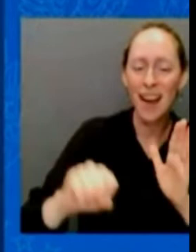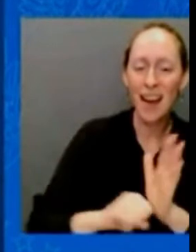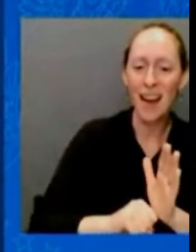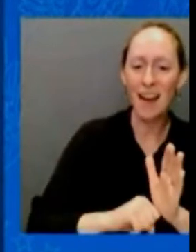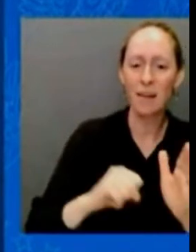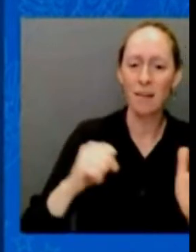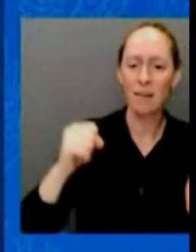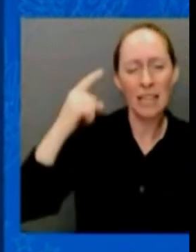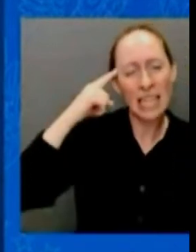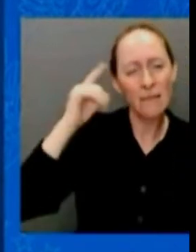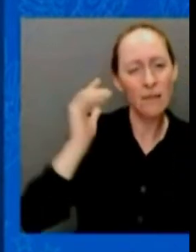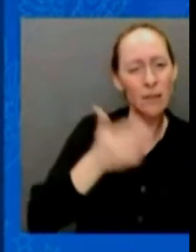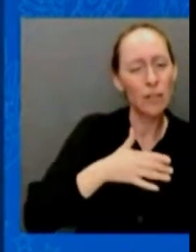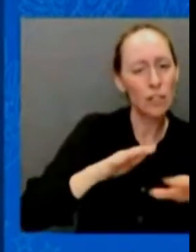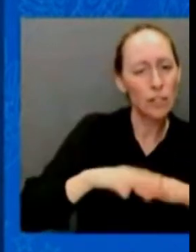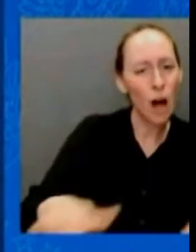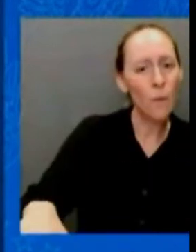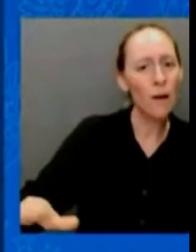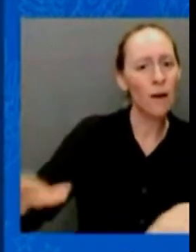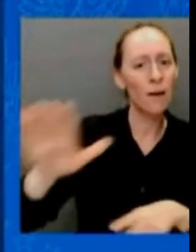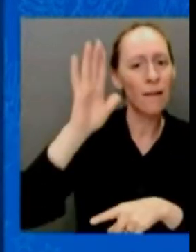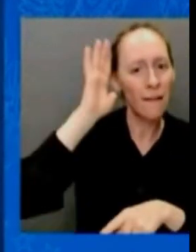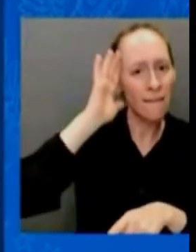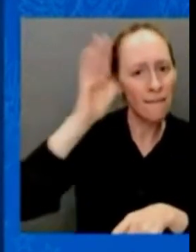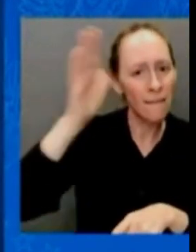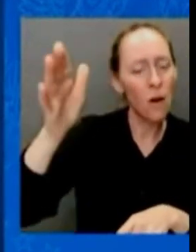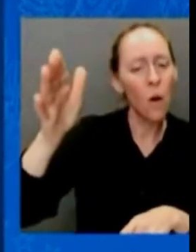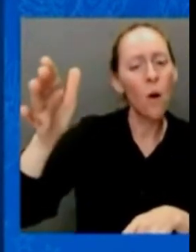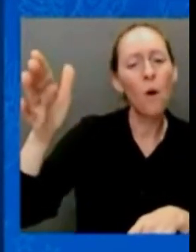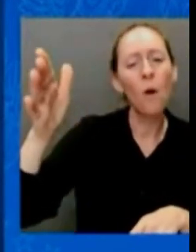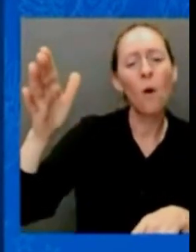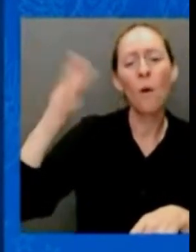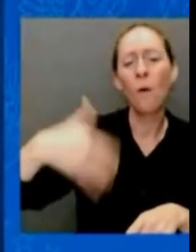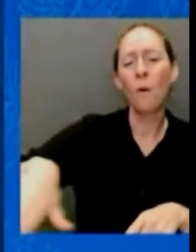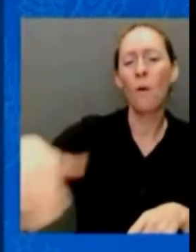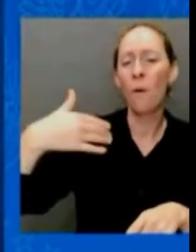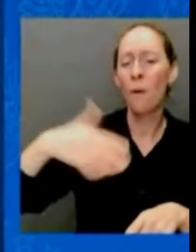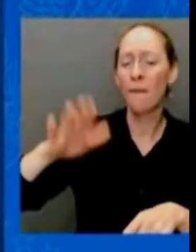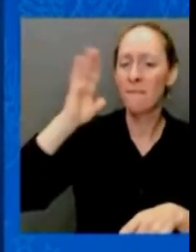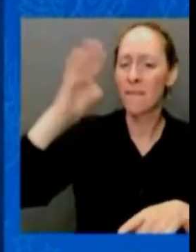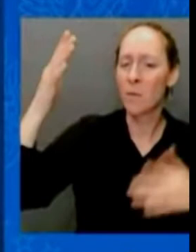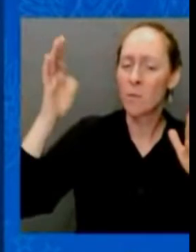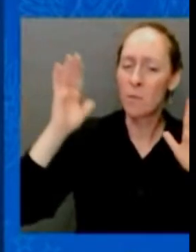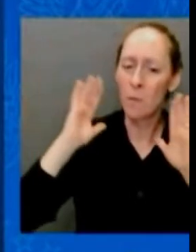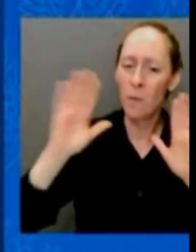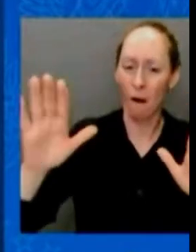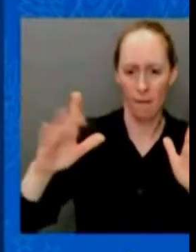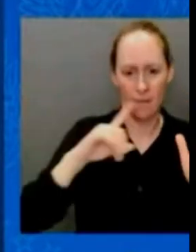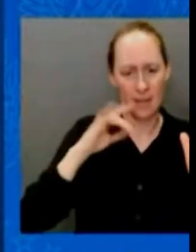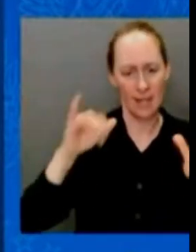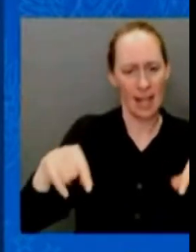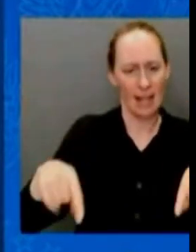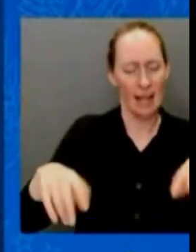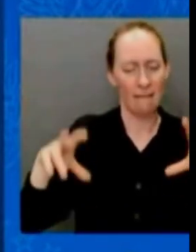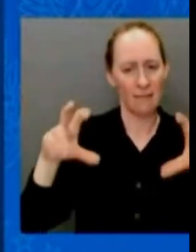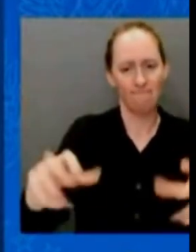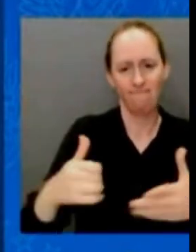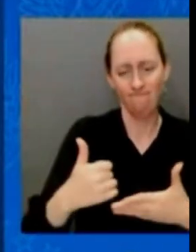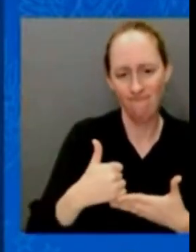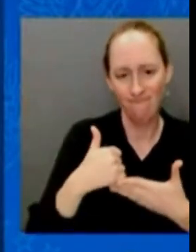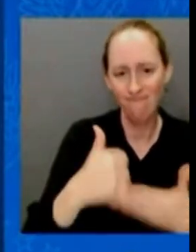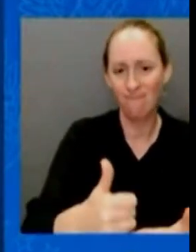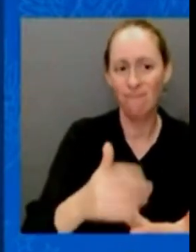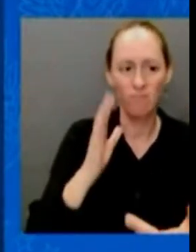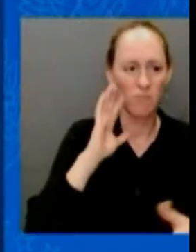term from the investments Micron is making in the community, with jobs, with a future that